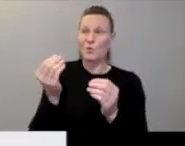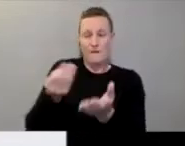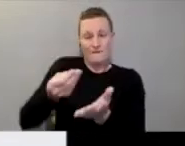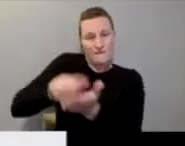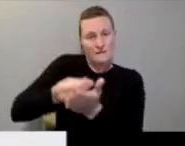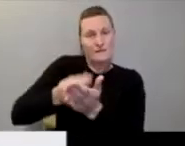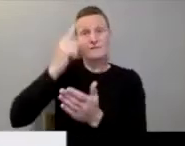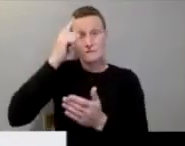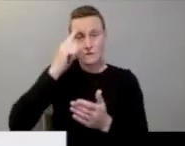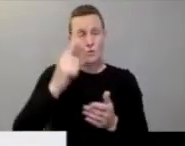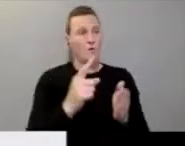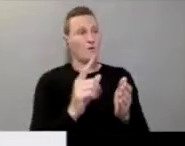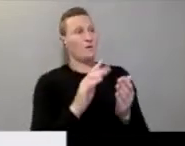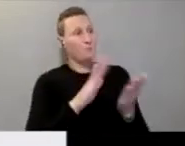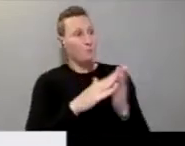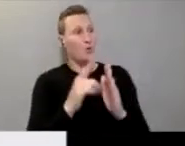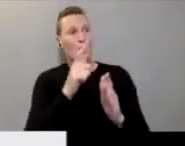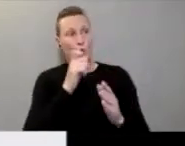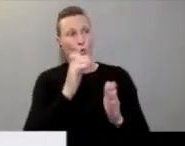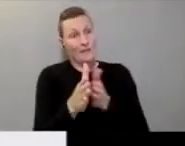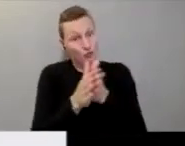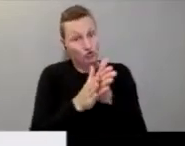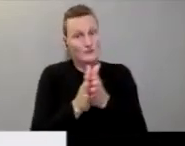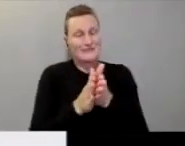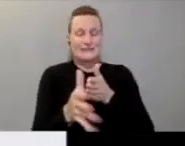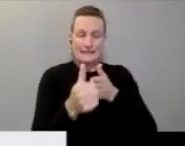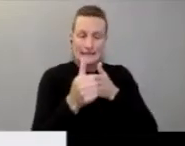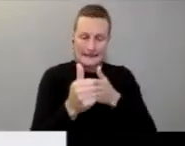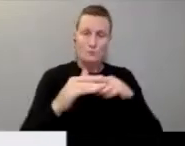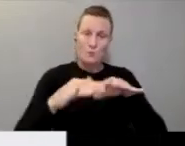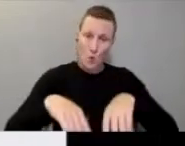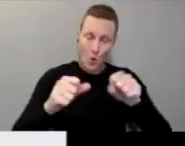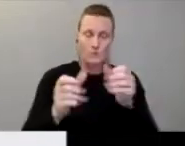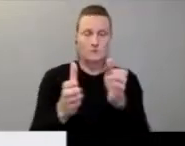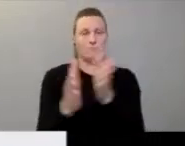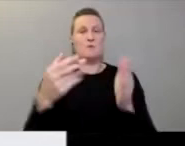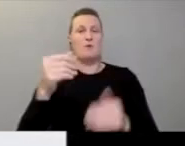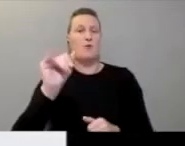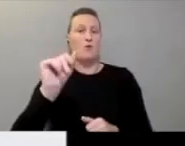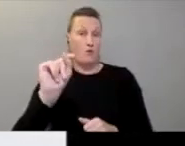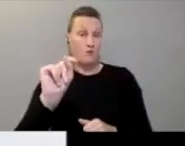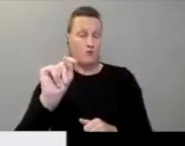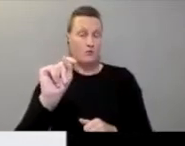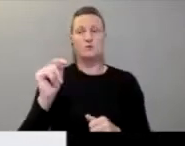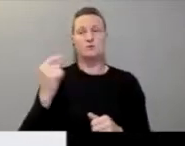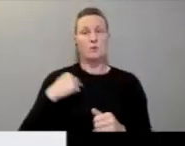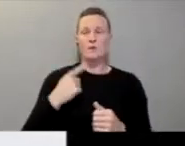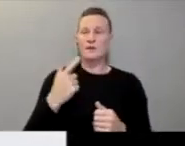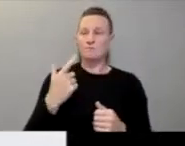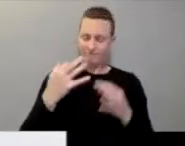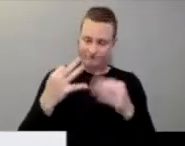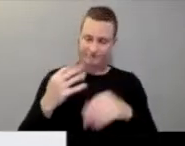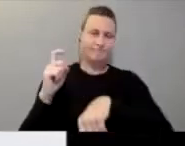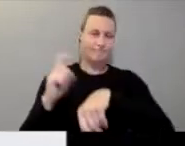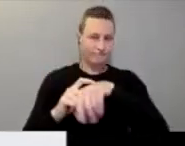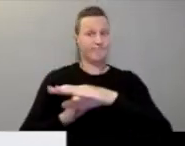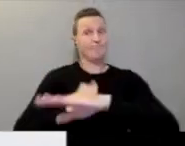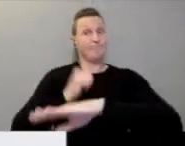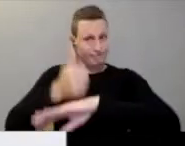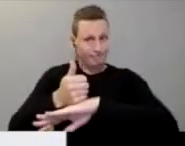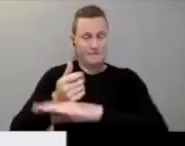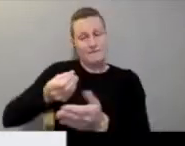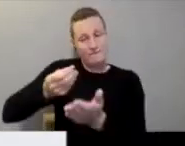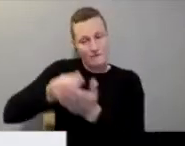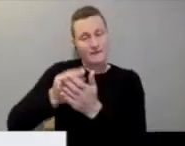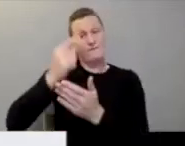so trying to change that and shift that towards creating opportunities for artists to actually come up with public art projects.